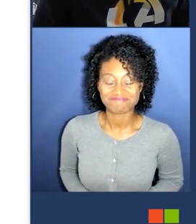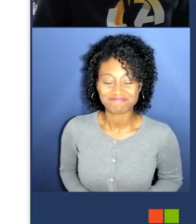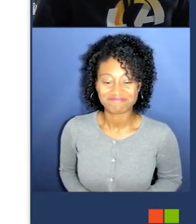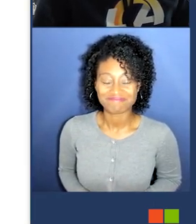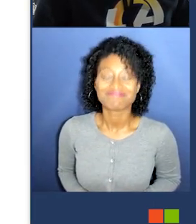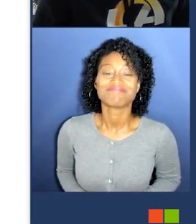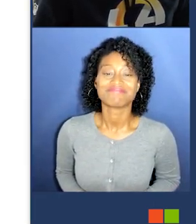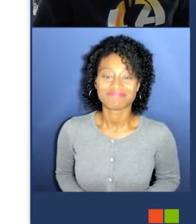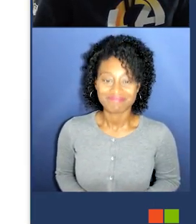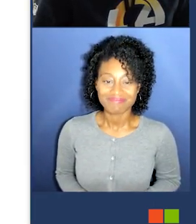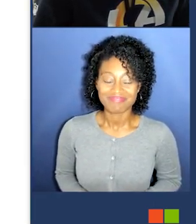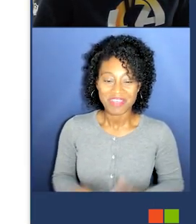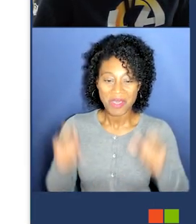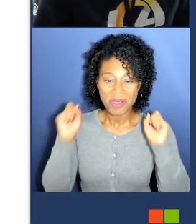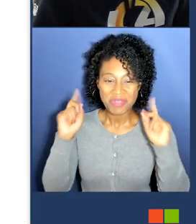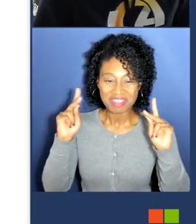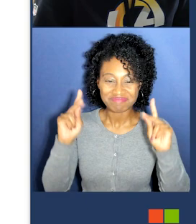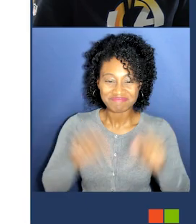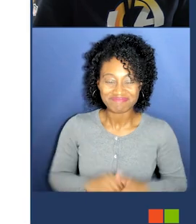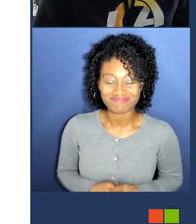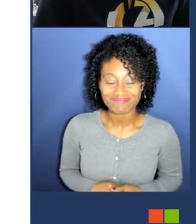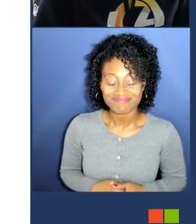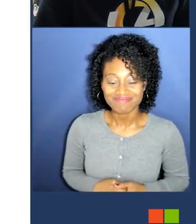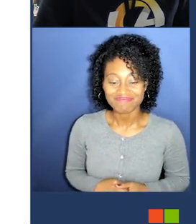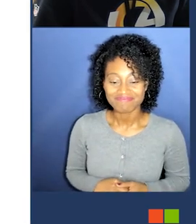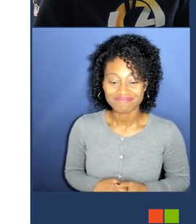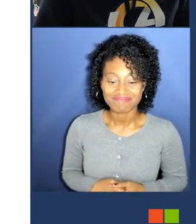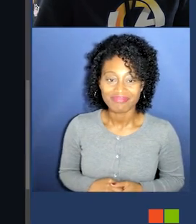All right, so as I said,